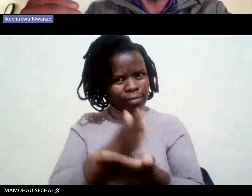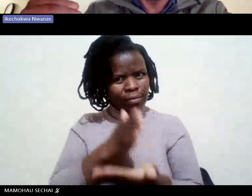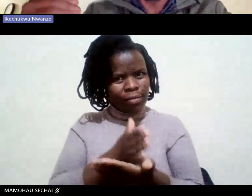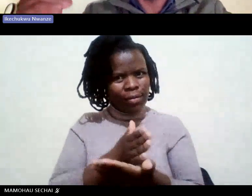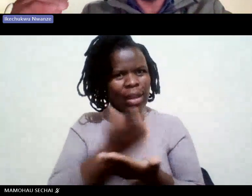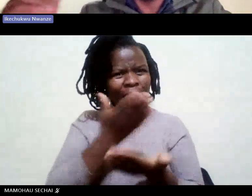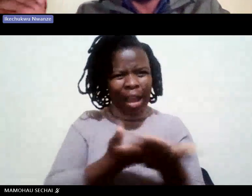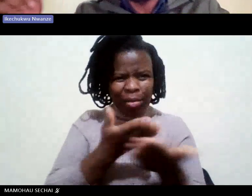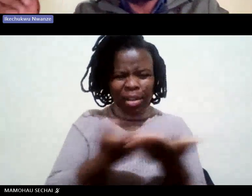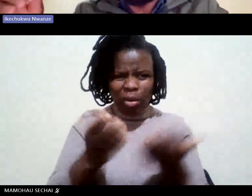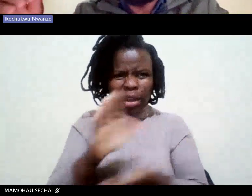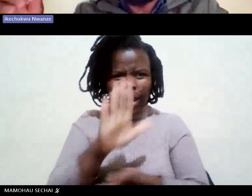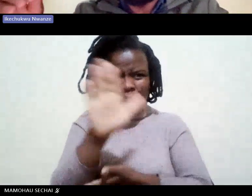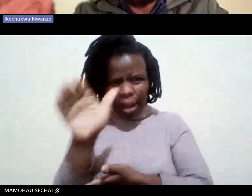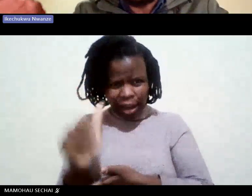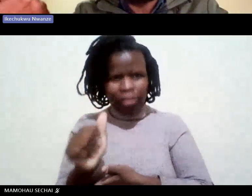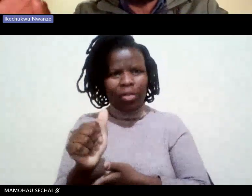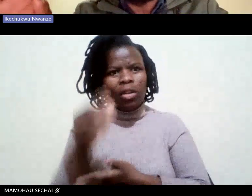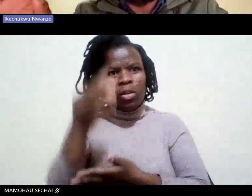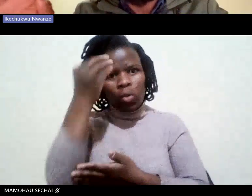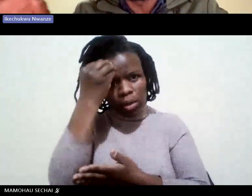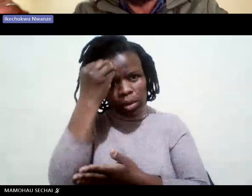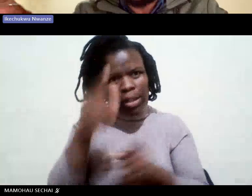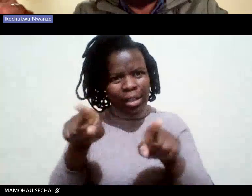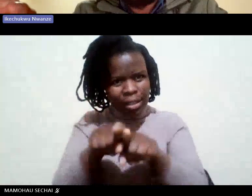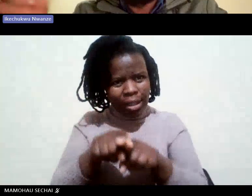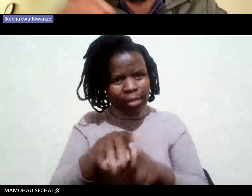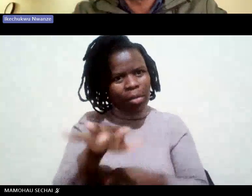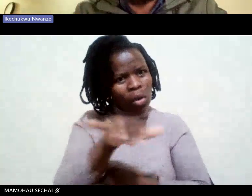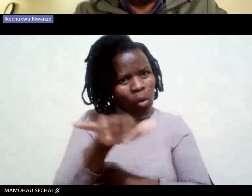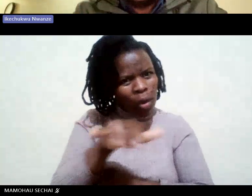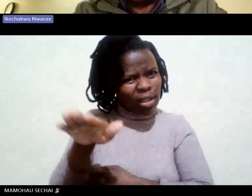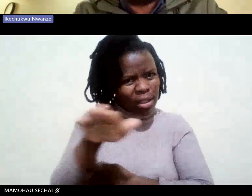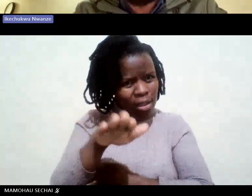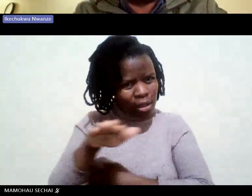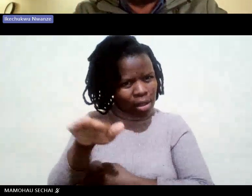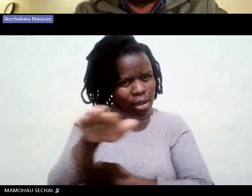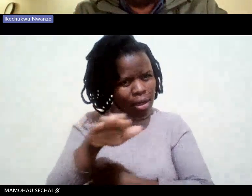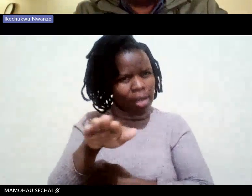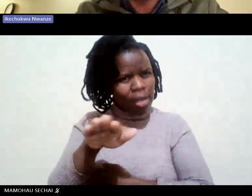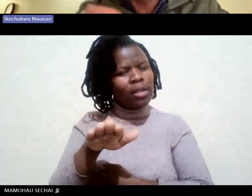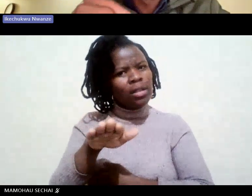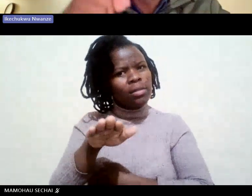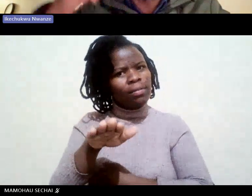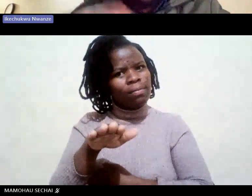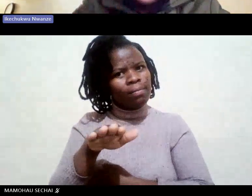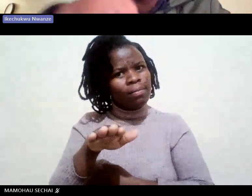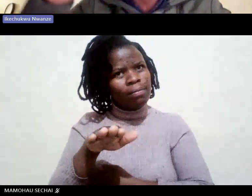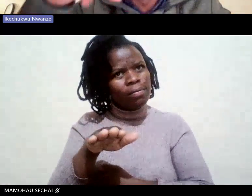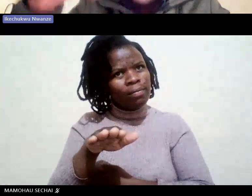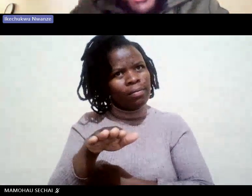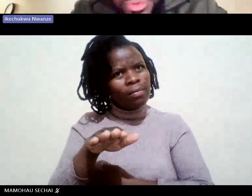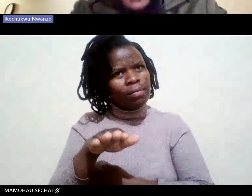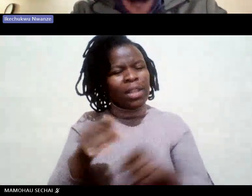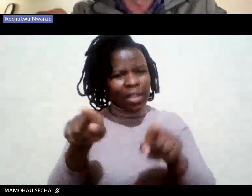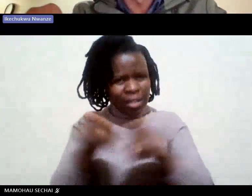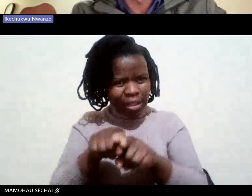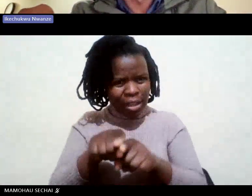UDL, look at, okay, what areas is it, what dimensions is it missing from within our context? And for us